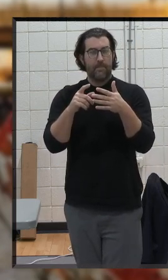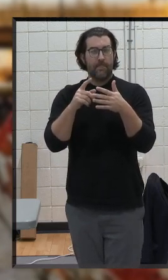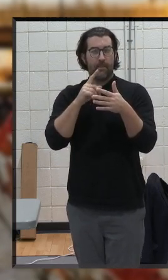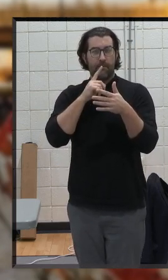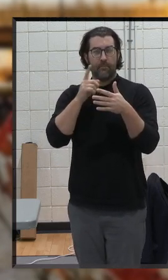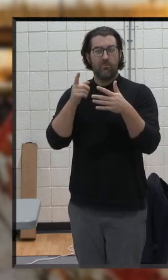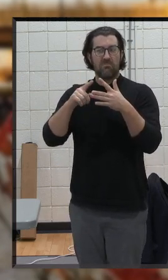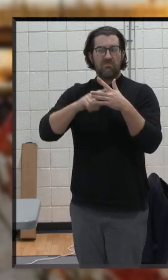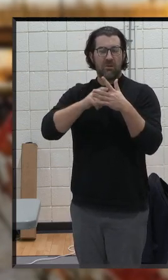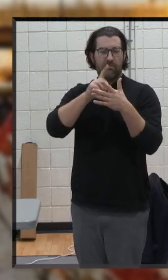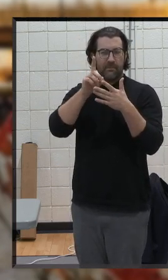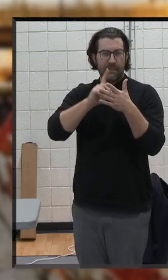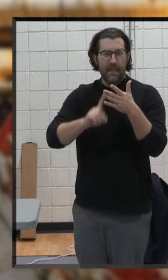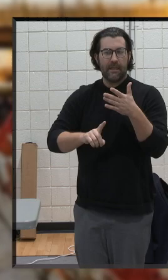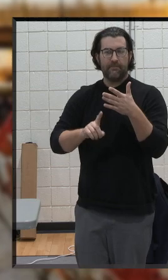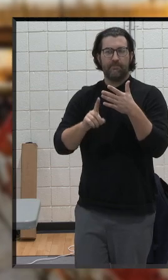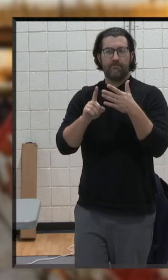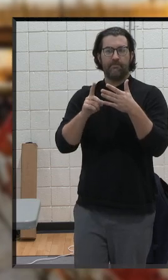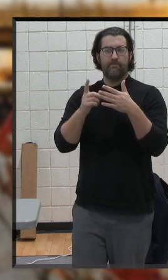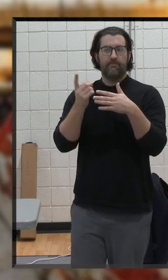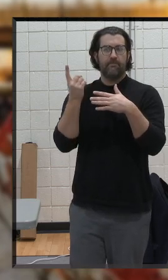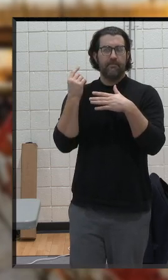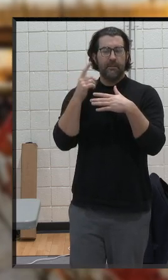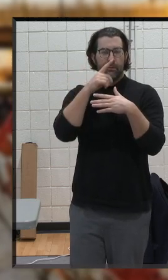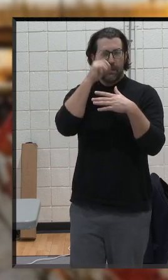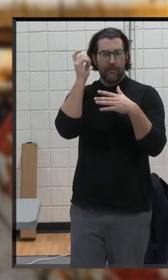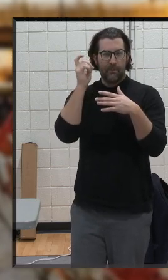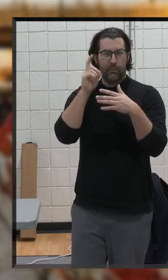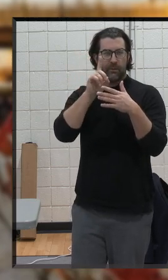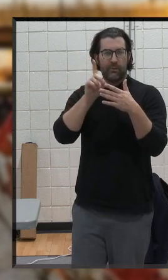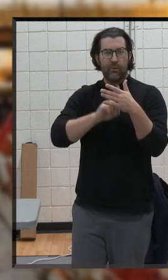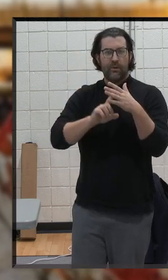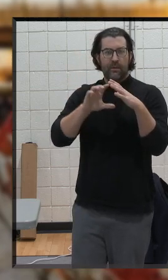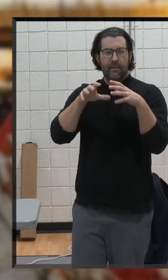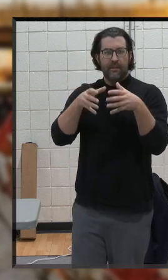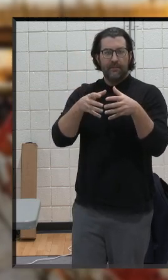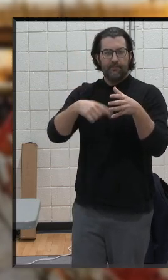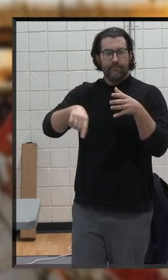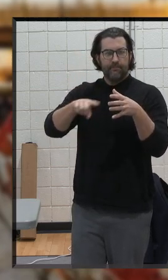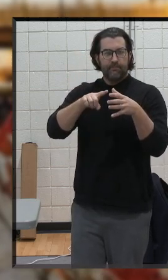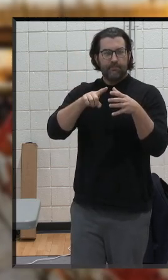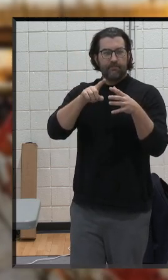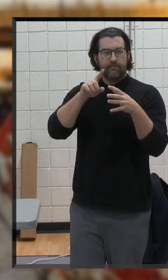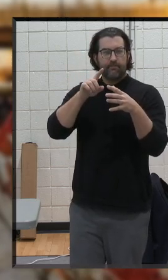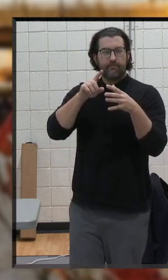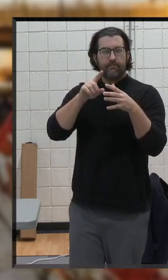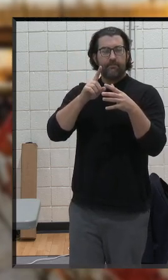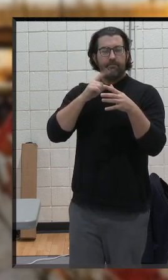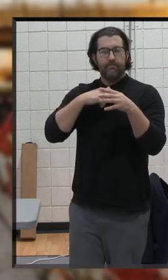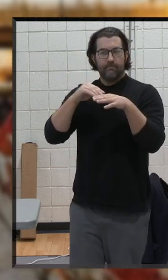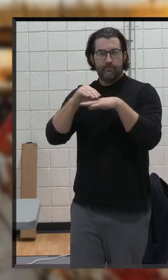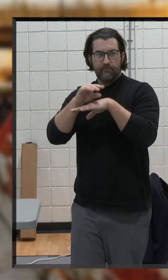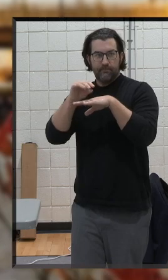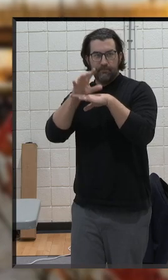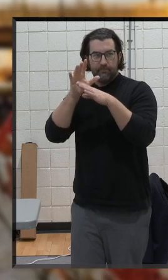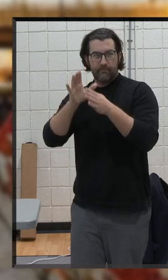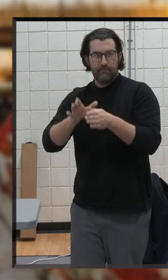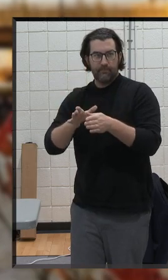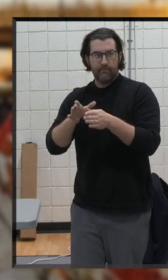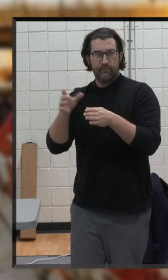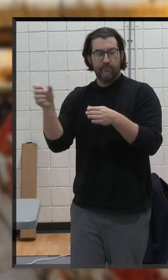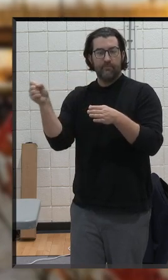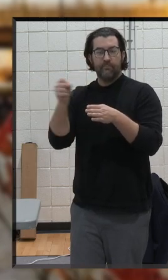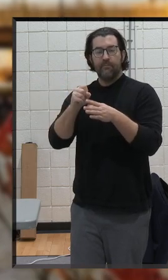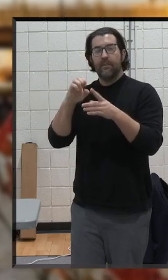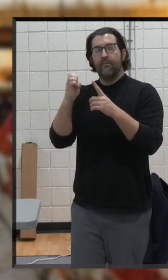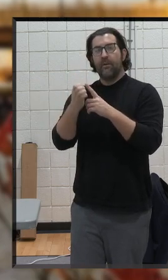board and began preliminary design with our design team, and our subconsultants, and the